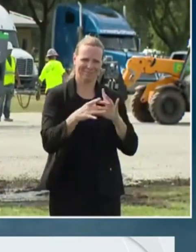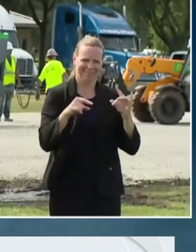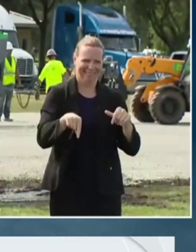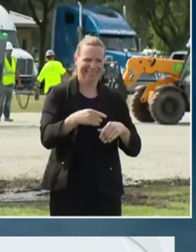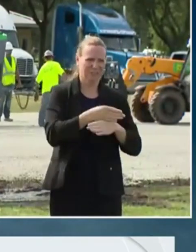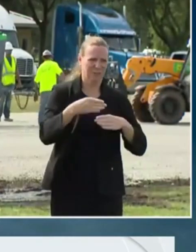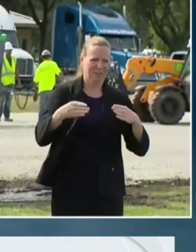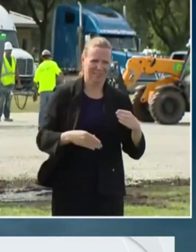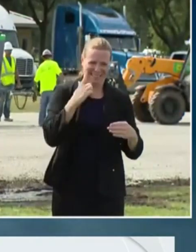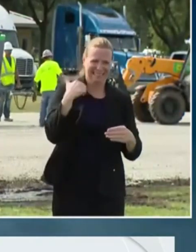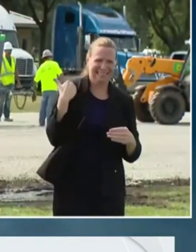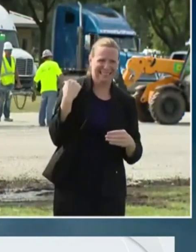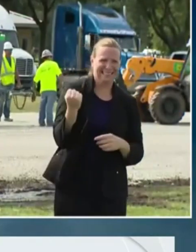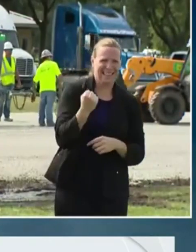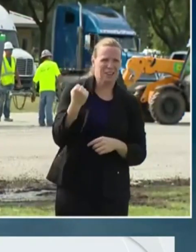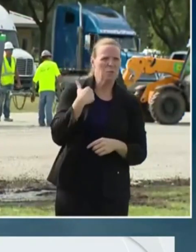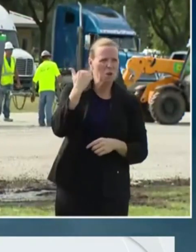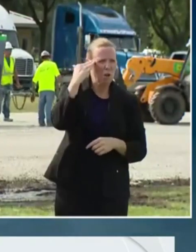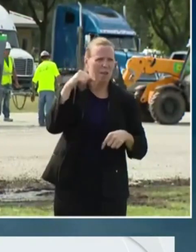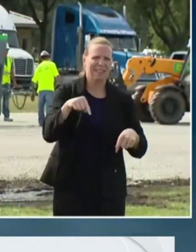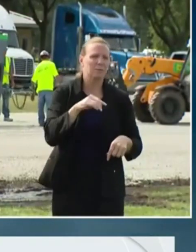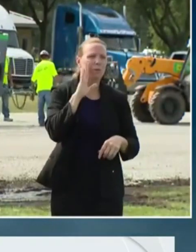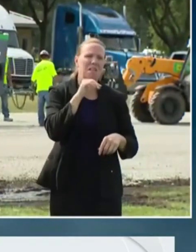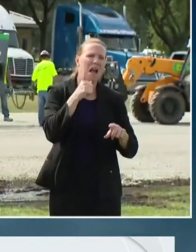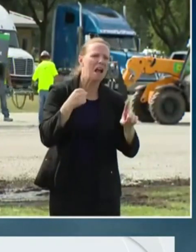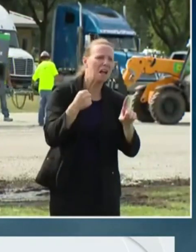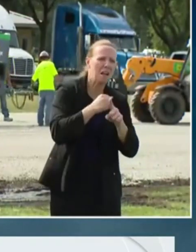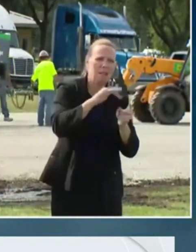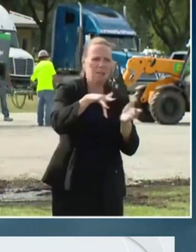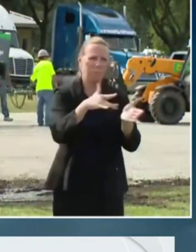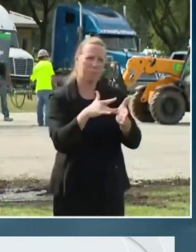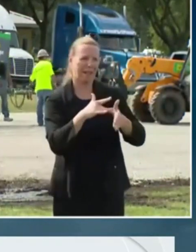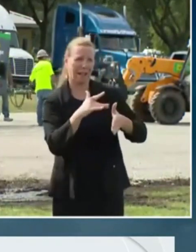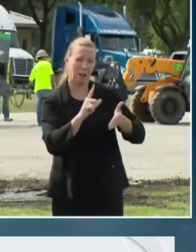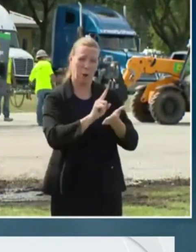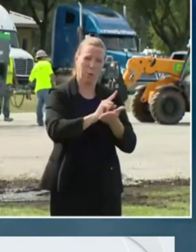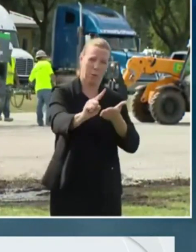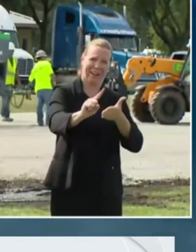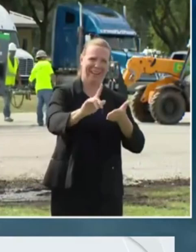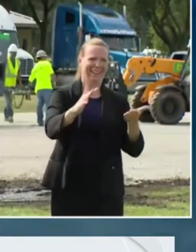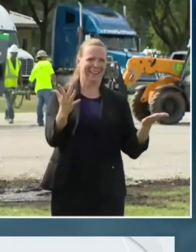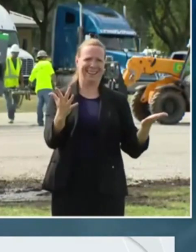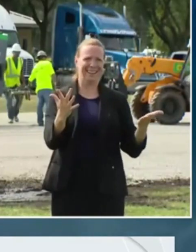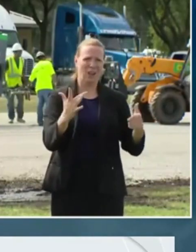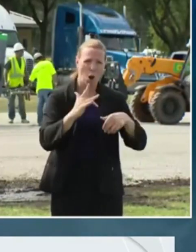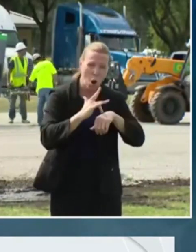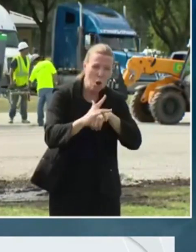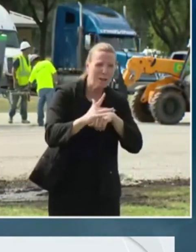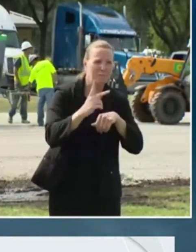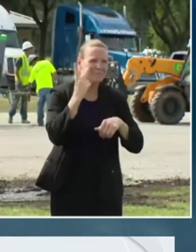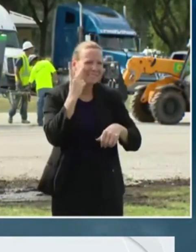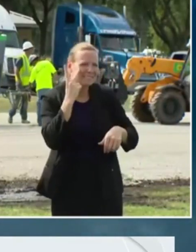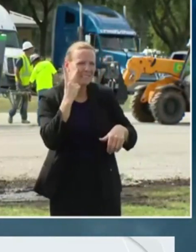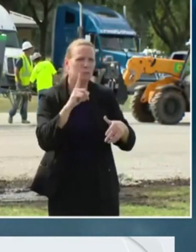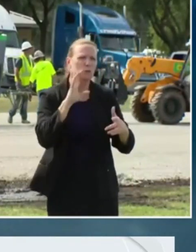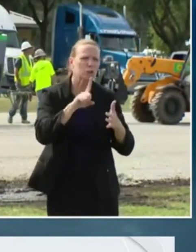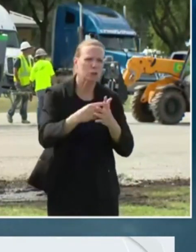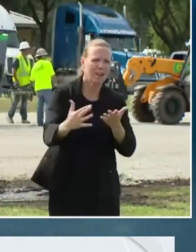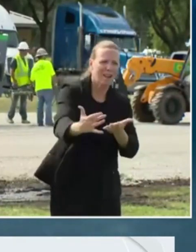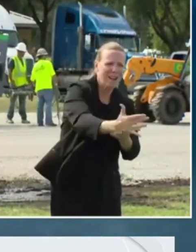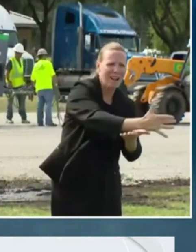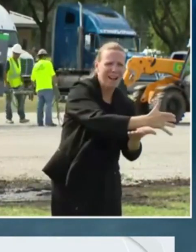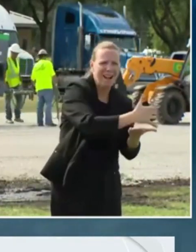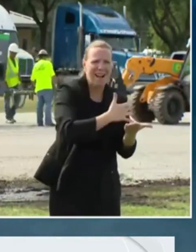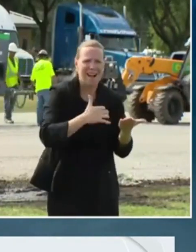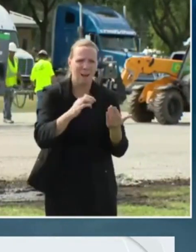knew the storm wasn't likely to hit until middle of the week at the earliest, because you want to start amassing these resources, and that's what we've done. I think it's been